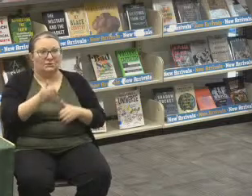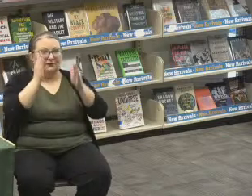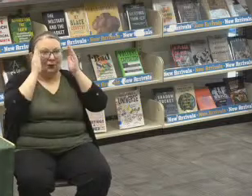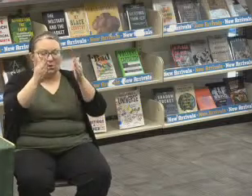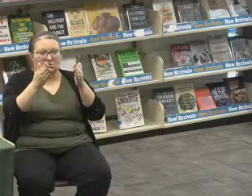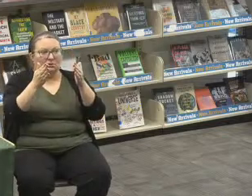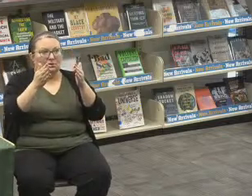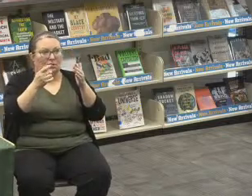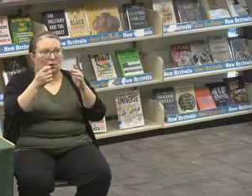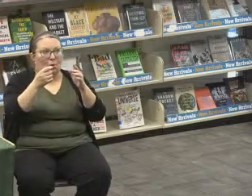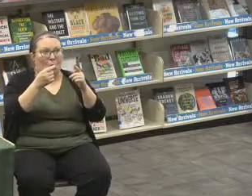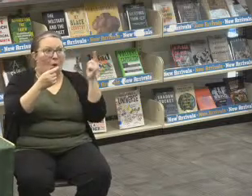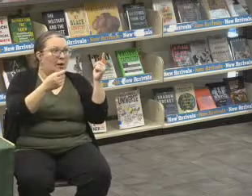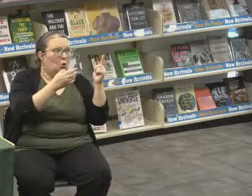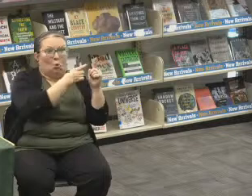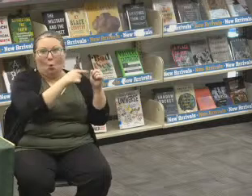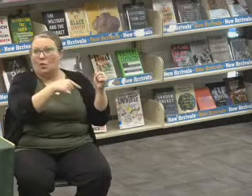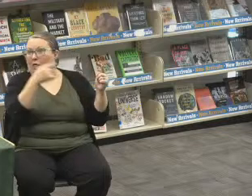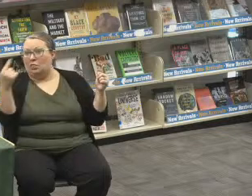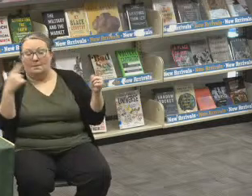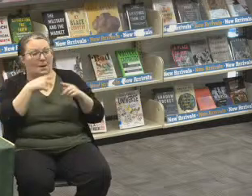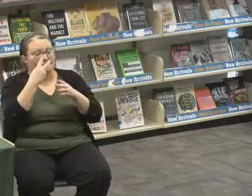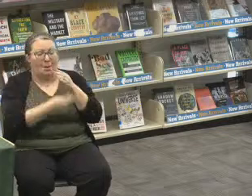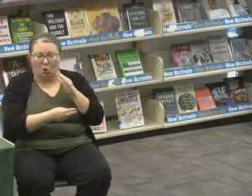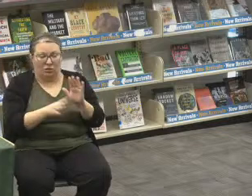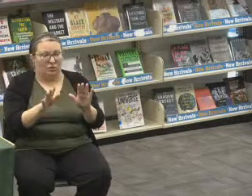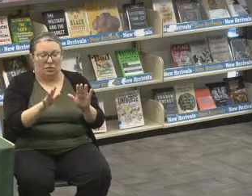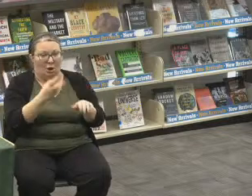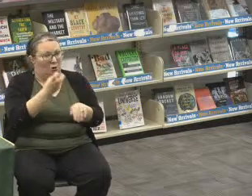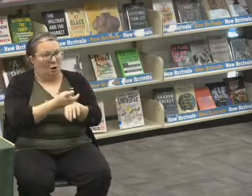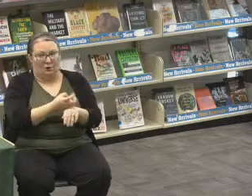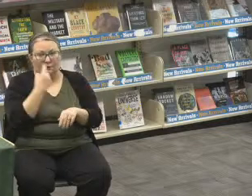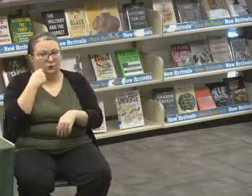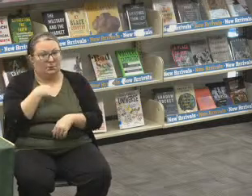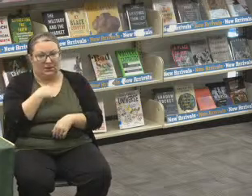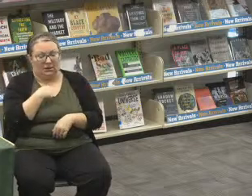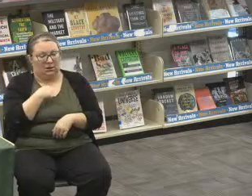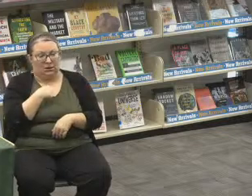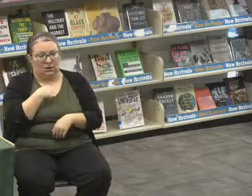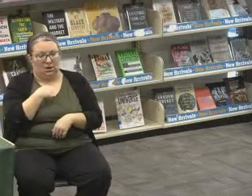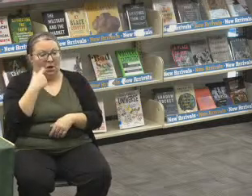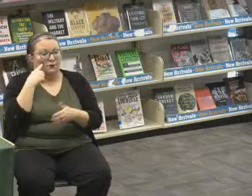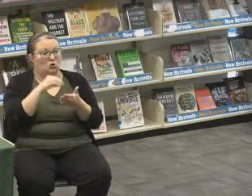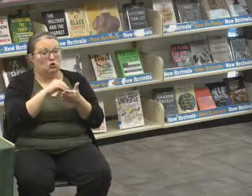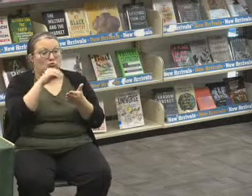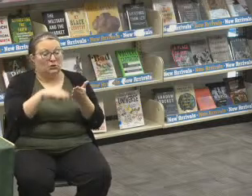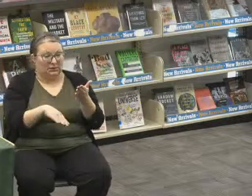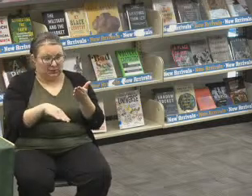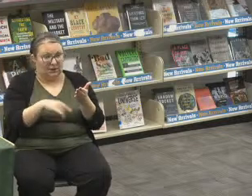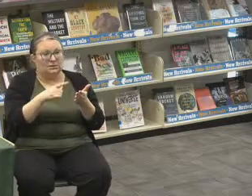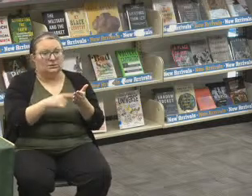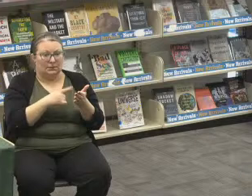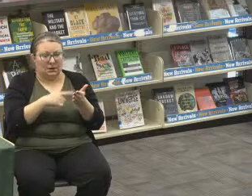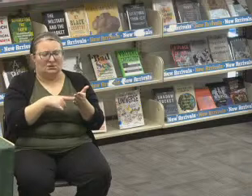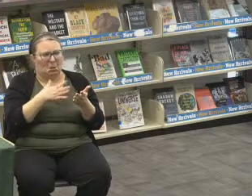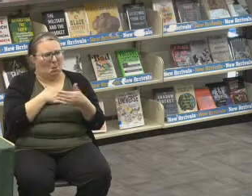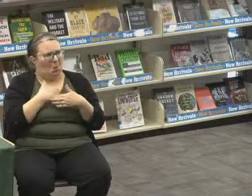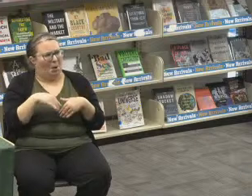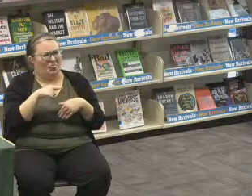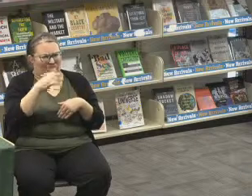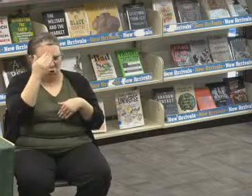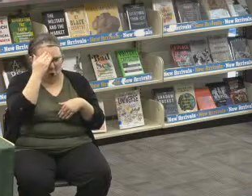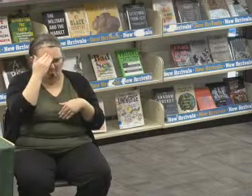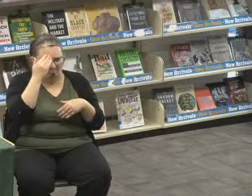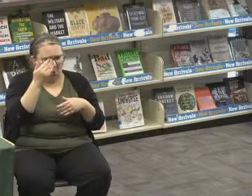focused. But doing both is very difficult. So for students, sometimes we're like, oh my gosh, they know it's